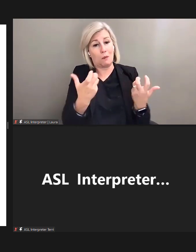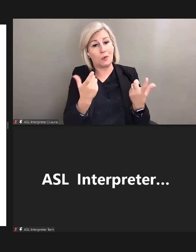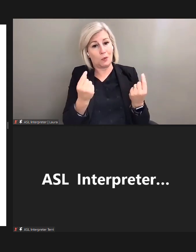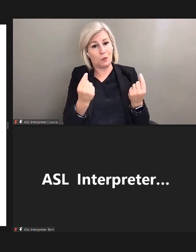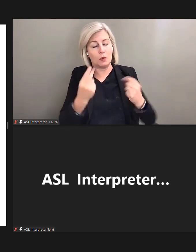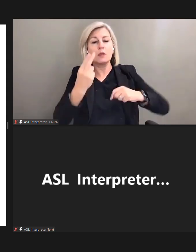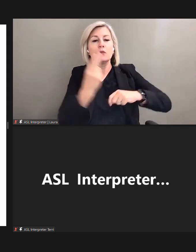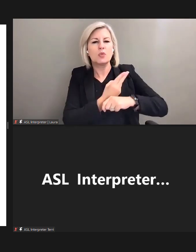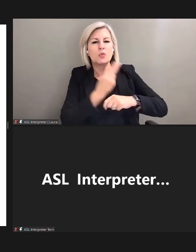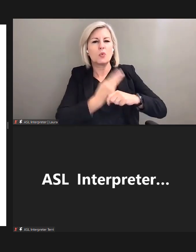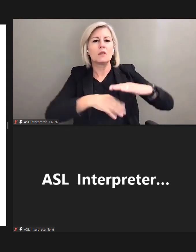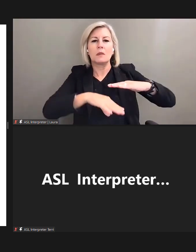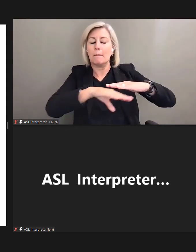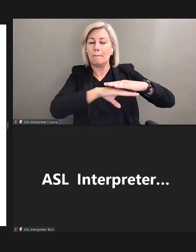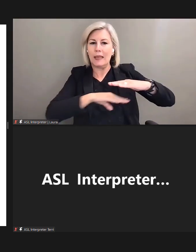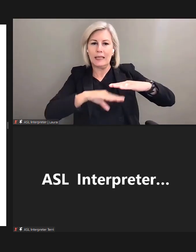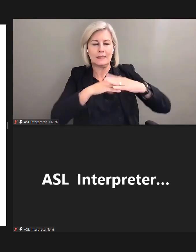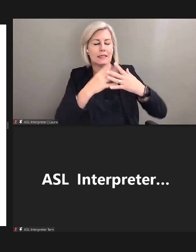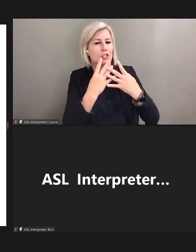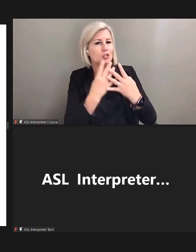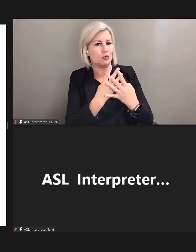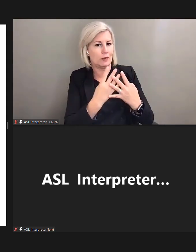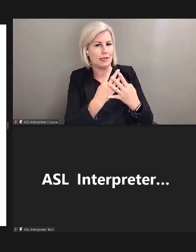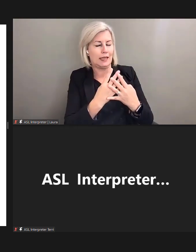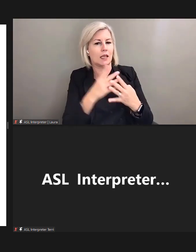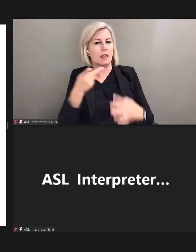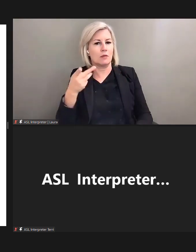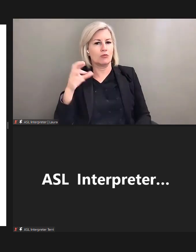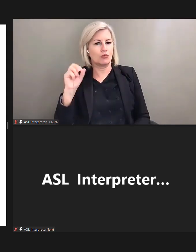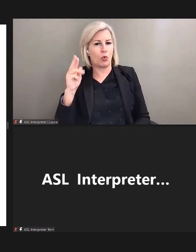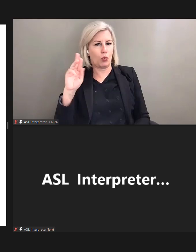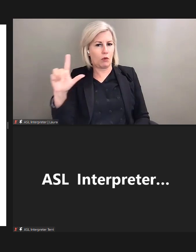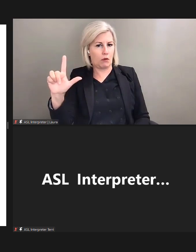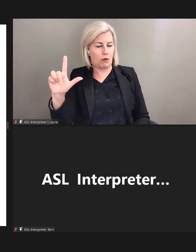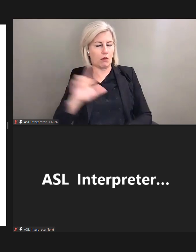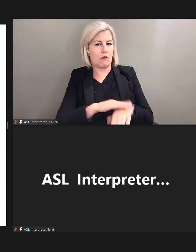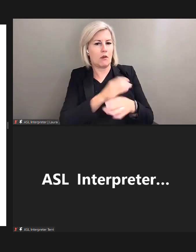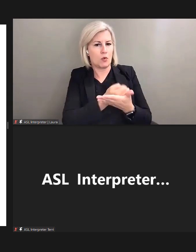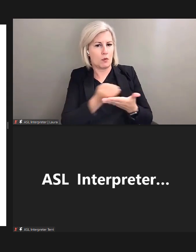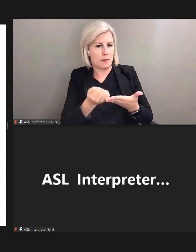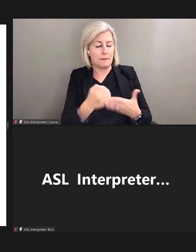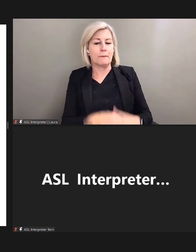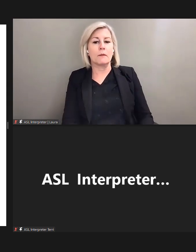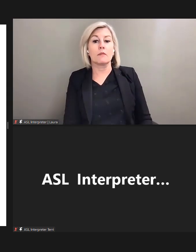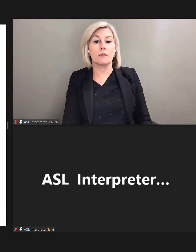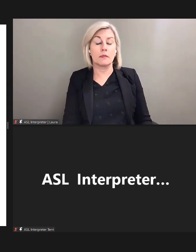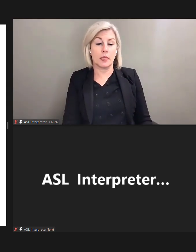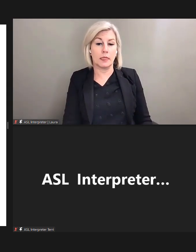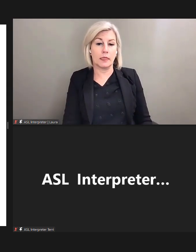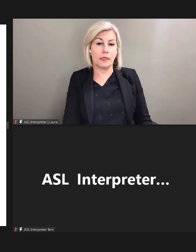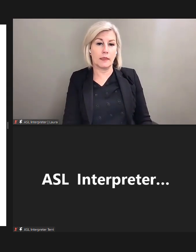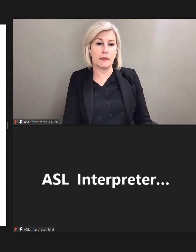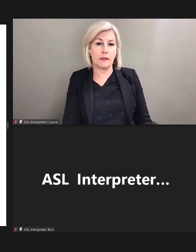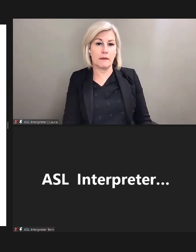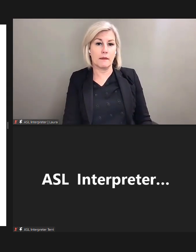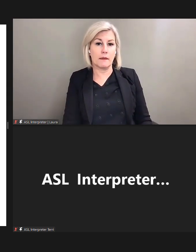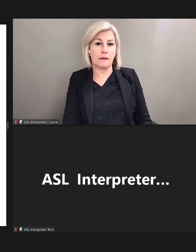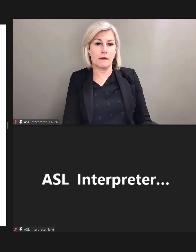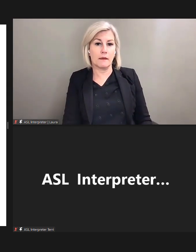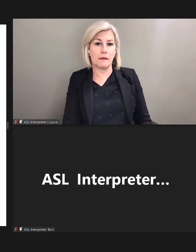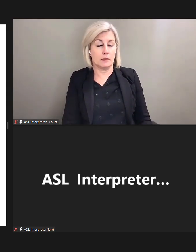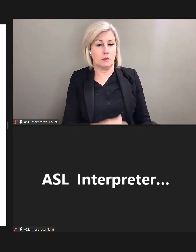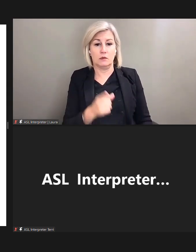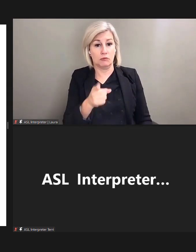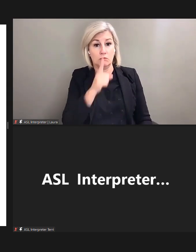to use the basic screening protocol on your equipment. And so this